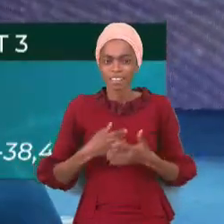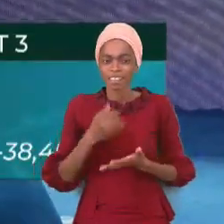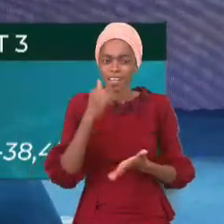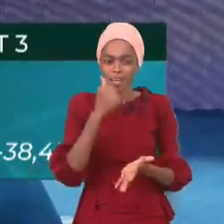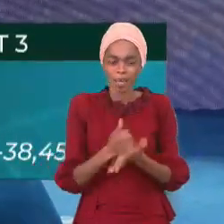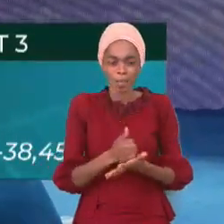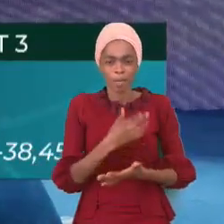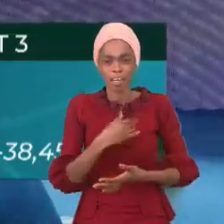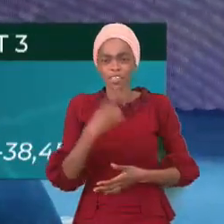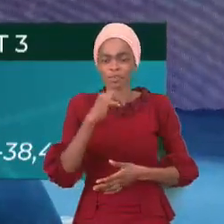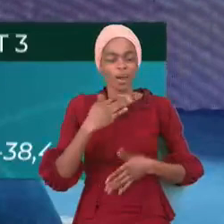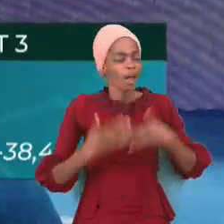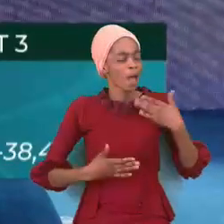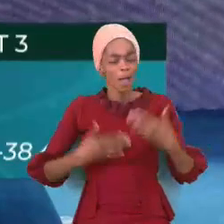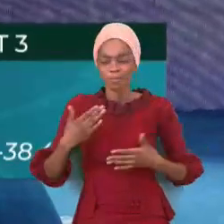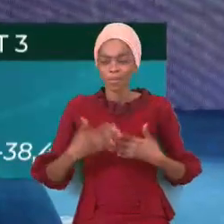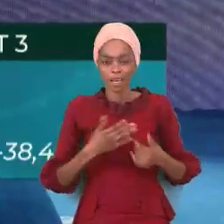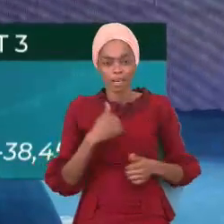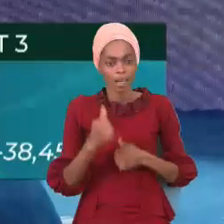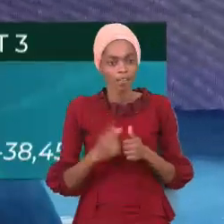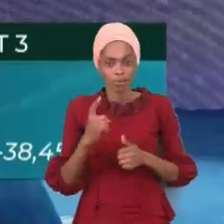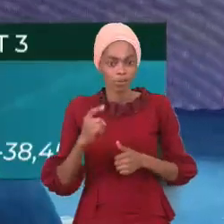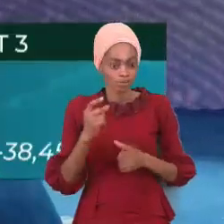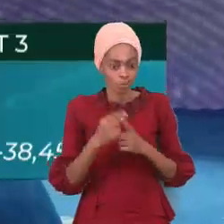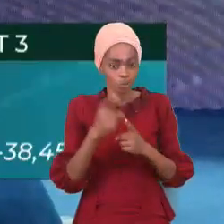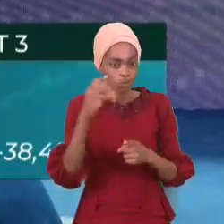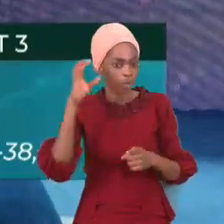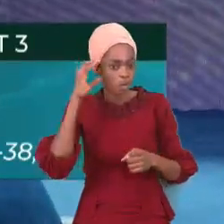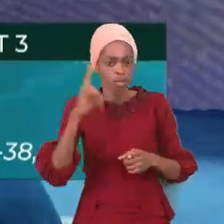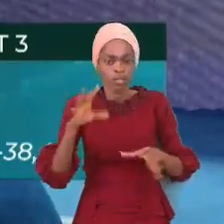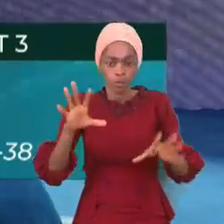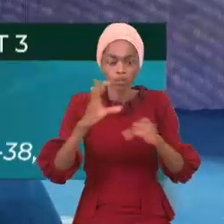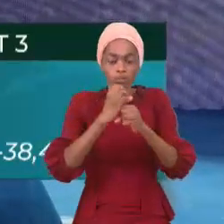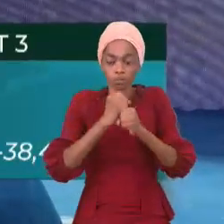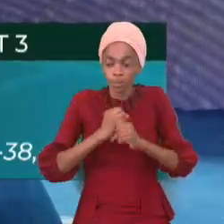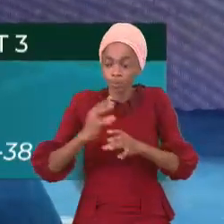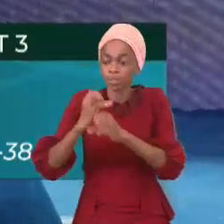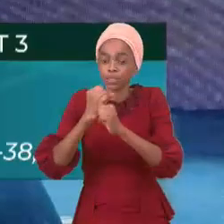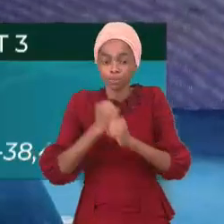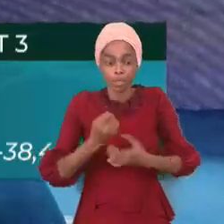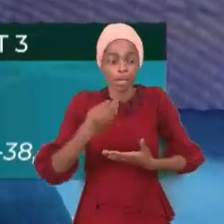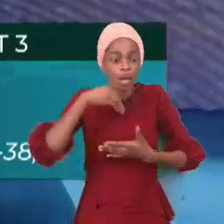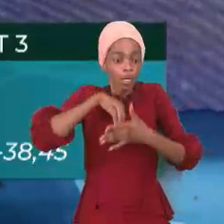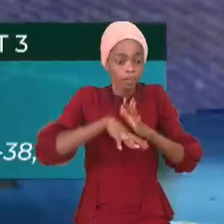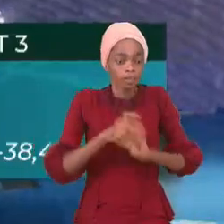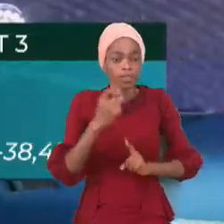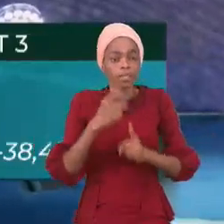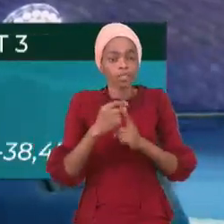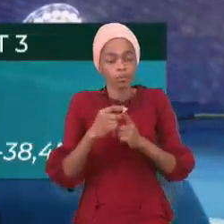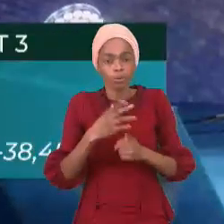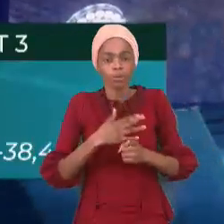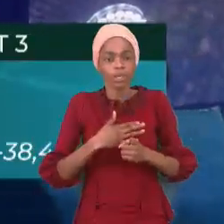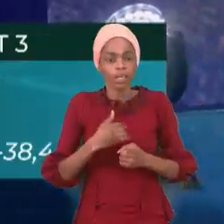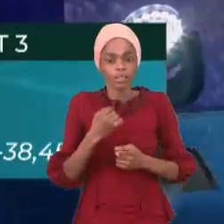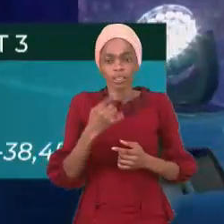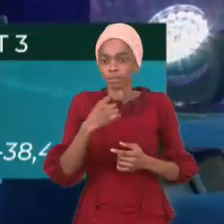you are happy, and every word you are hearing, you are happily receiving that and sinking that in. And when I say